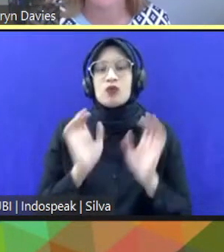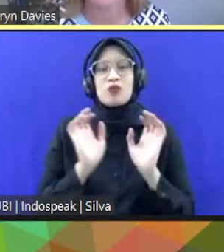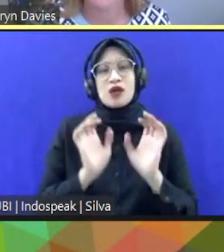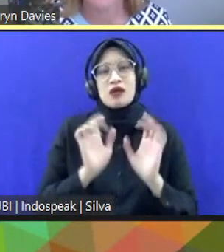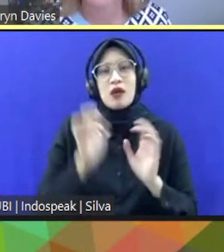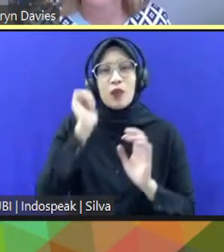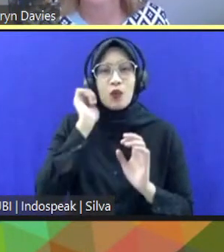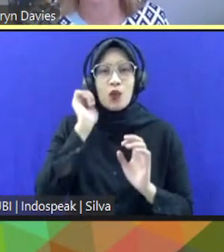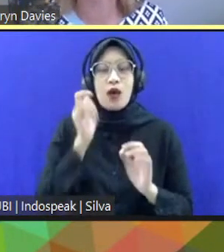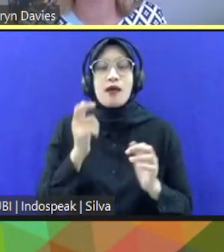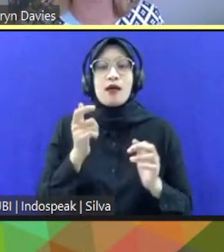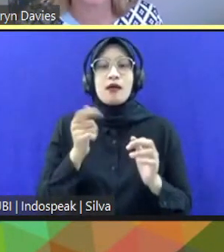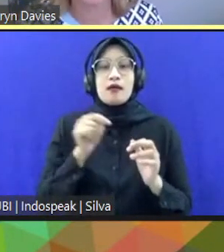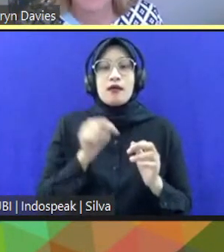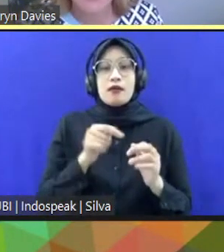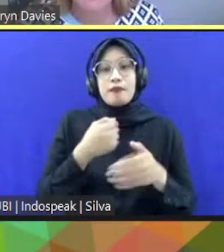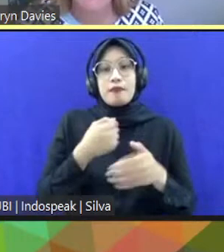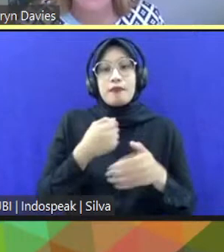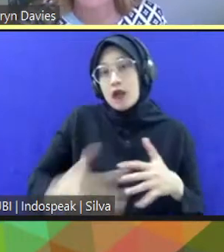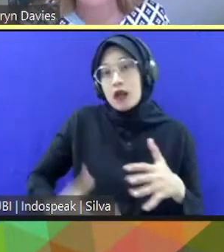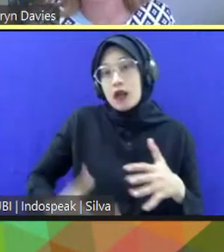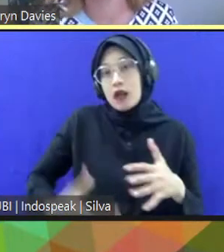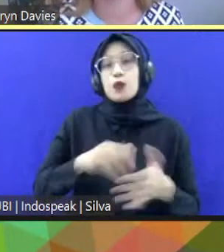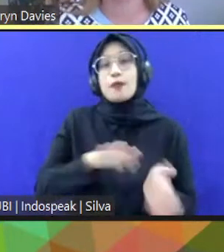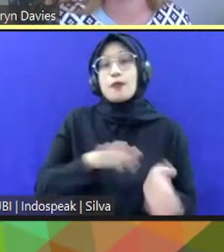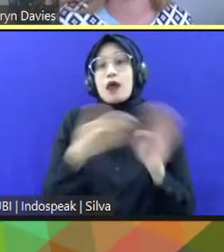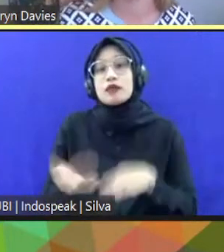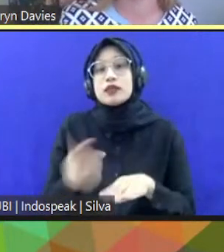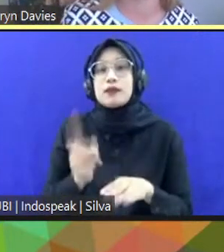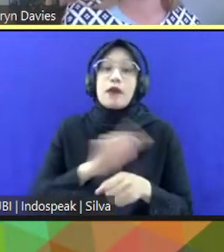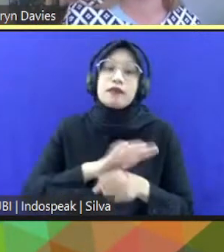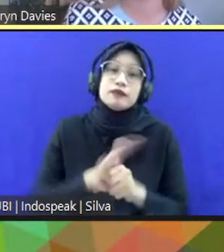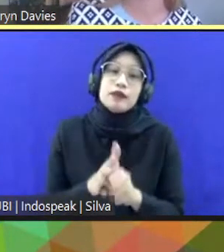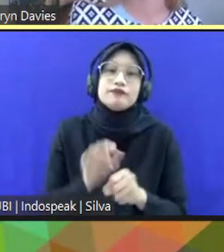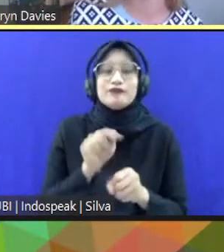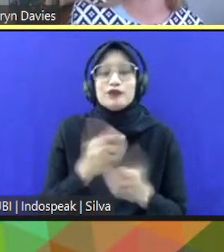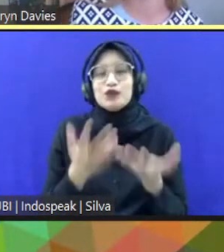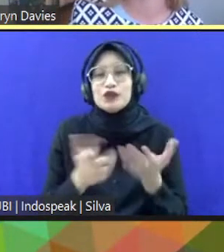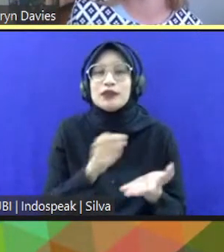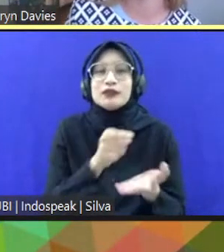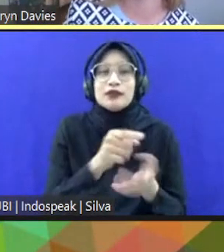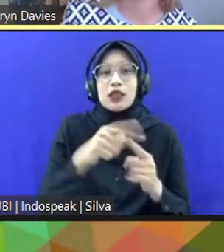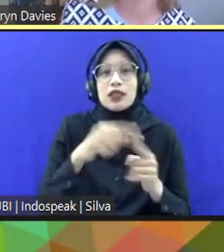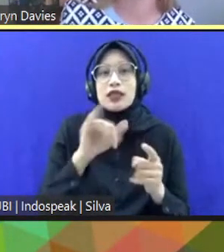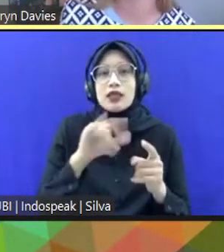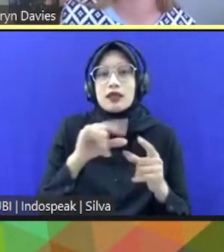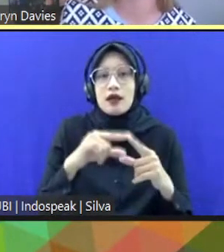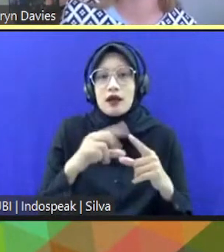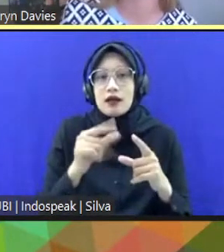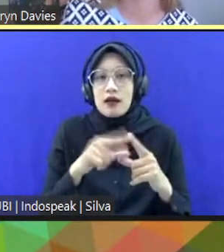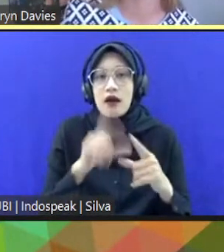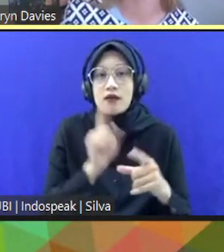data on this? And how do we prevent this tragedy from happening again?